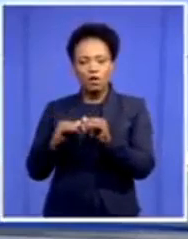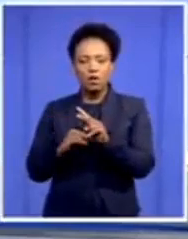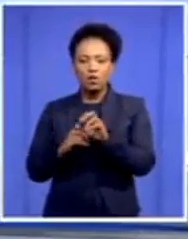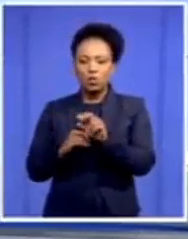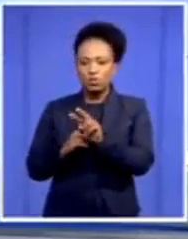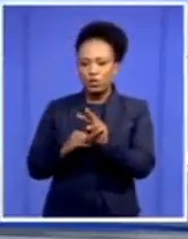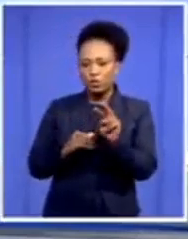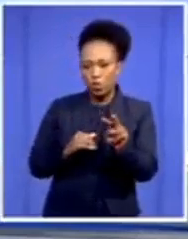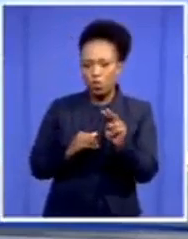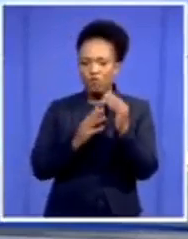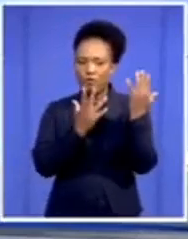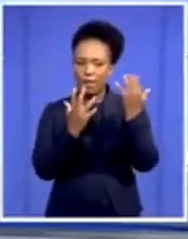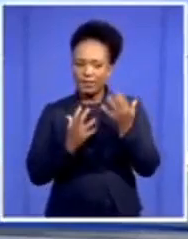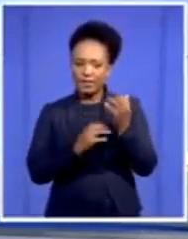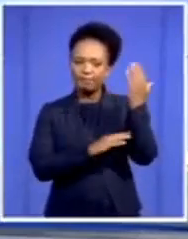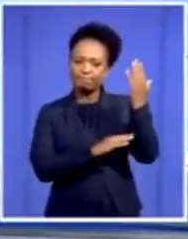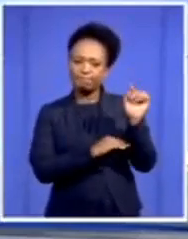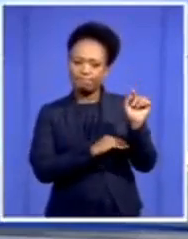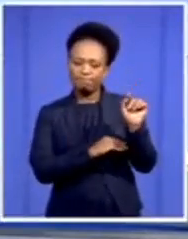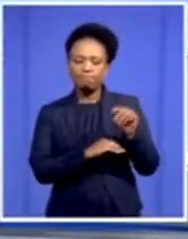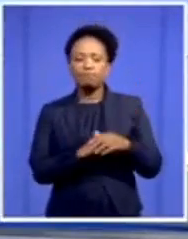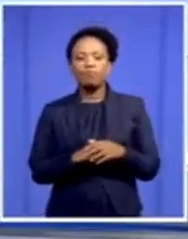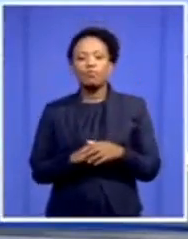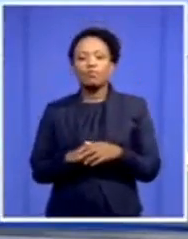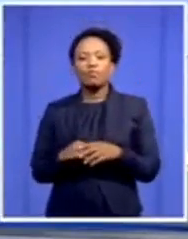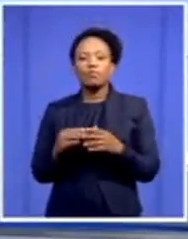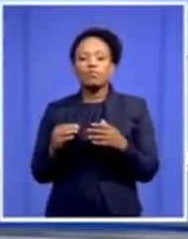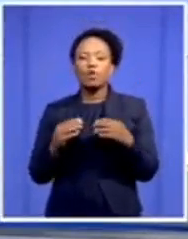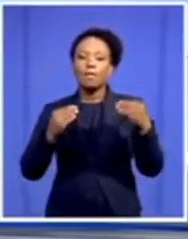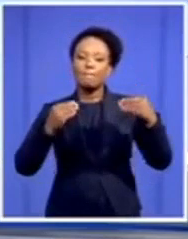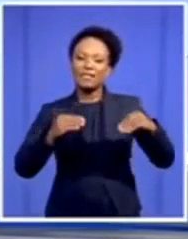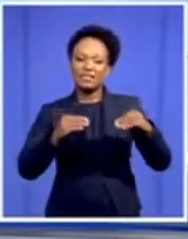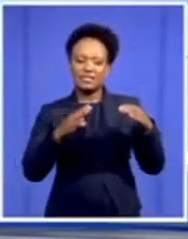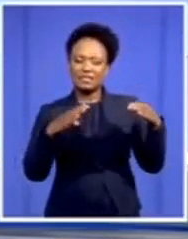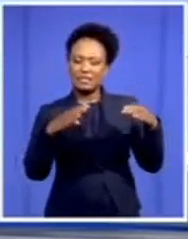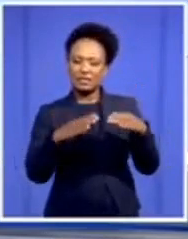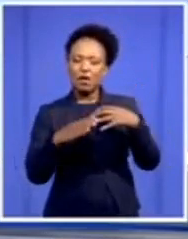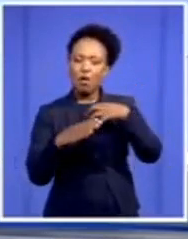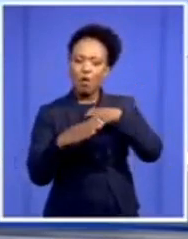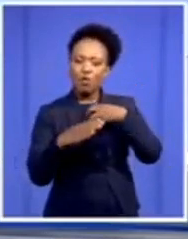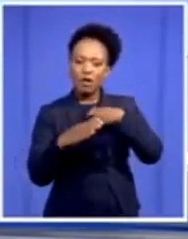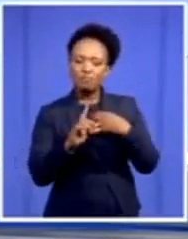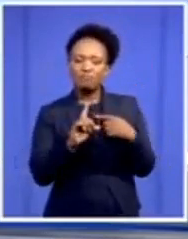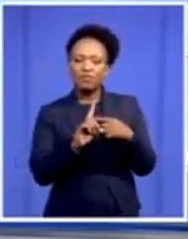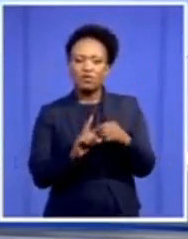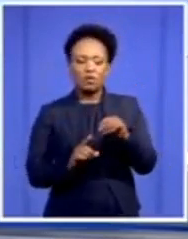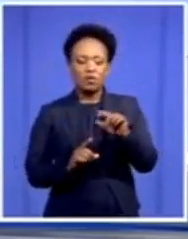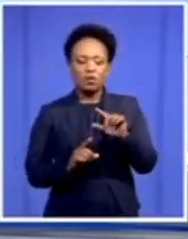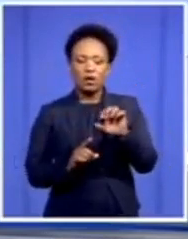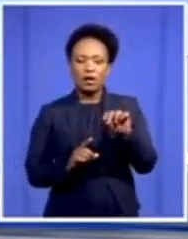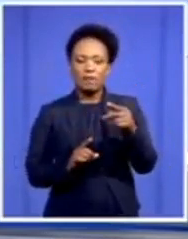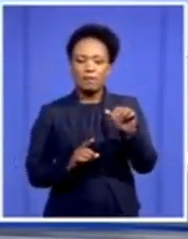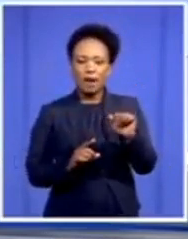Our small business owners in Lephalale in Limpopo say the tapering down of construction at the Medupi Power Station has led to a